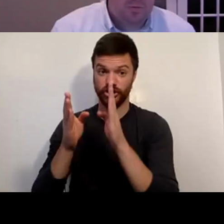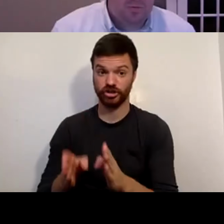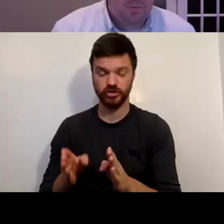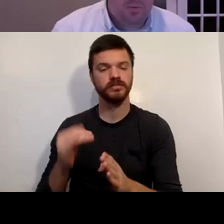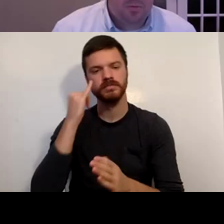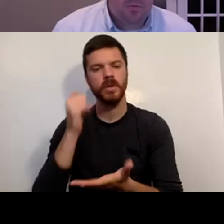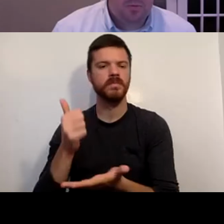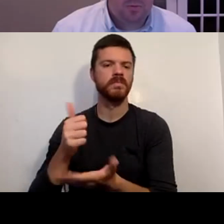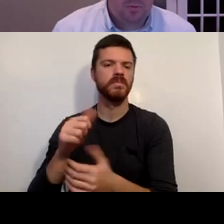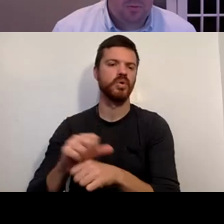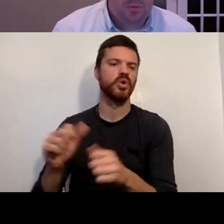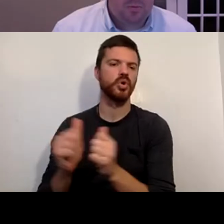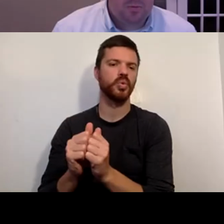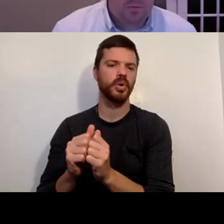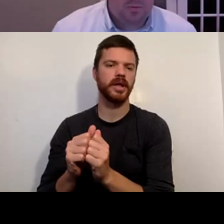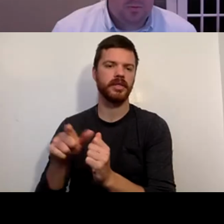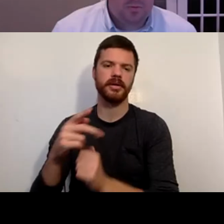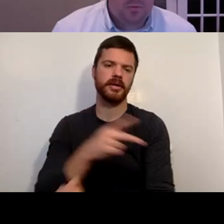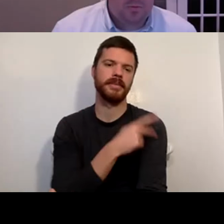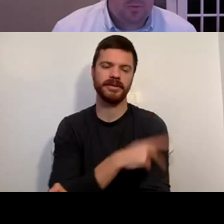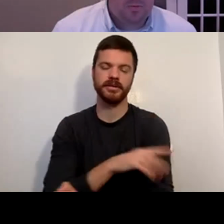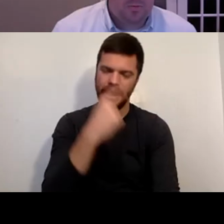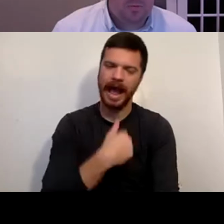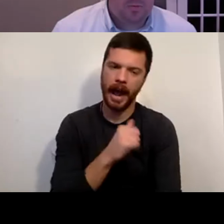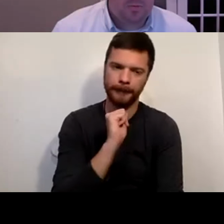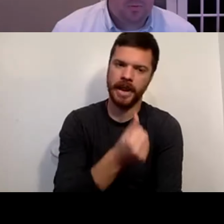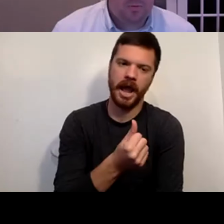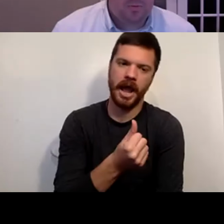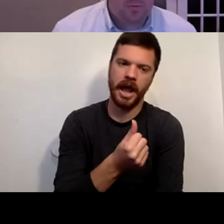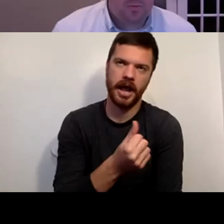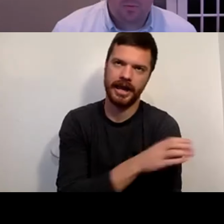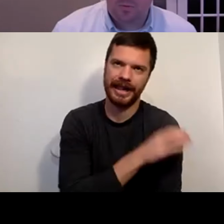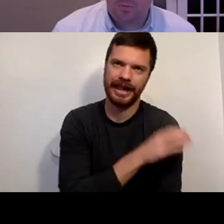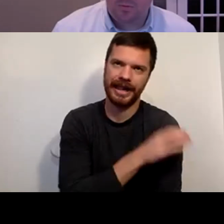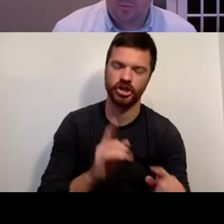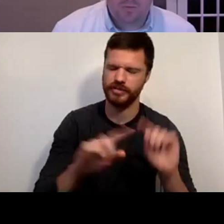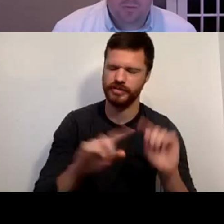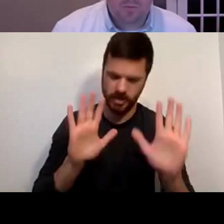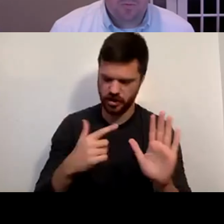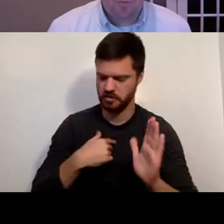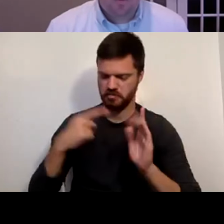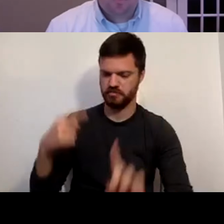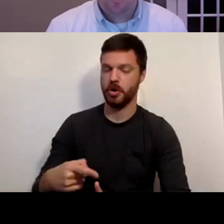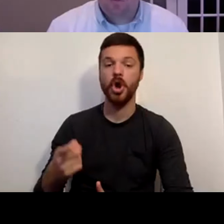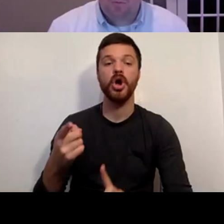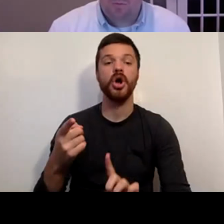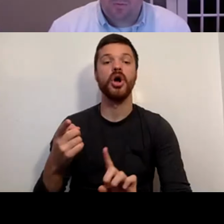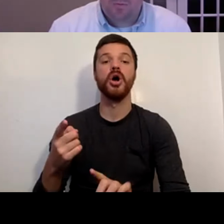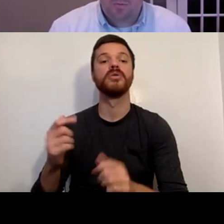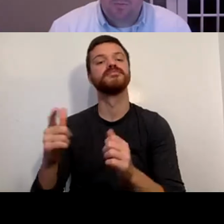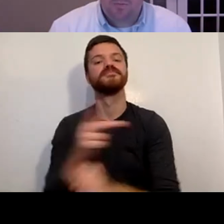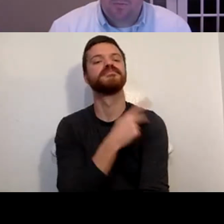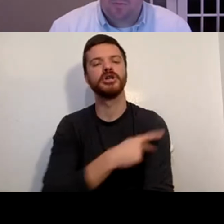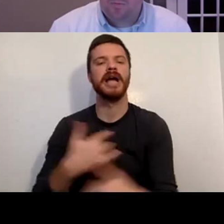for instance, I'm not a clinician, so I'm probably getting it in over my head very quickly, but you might try one approach